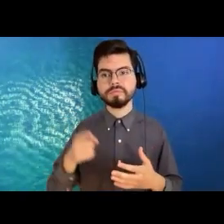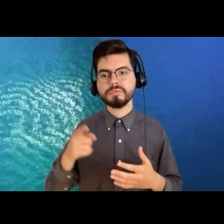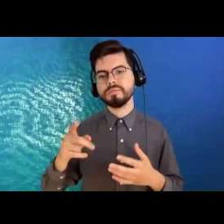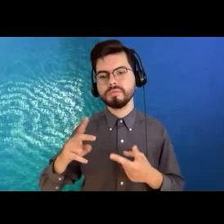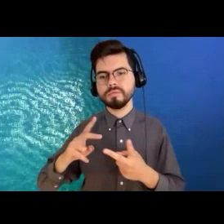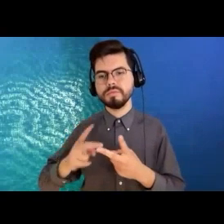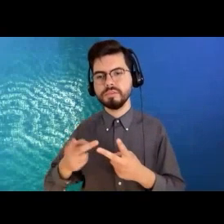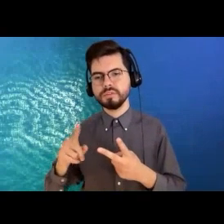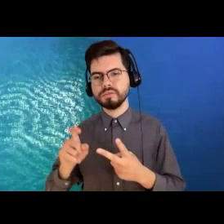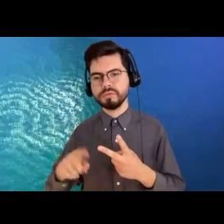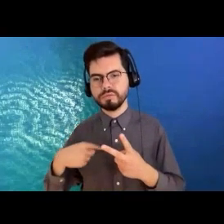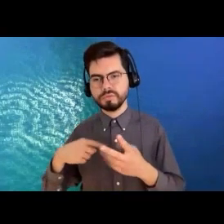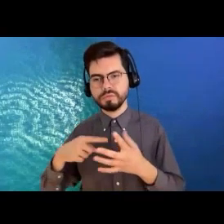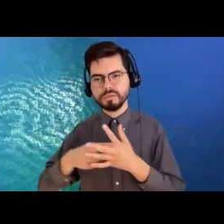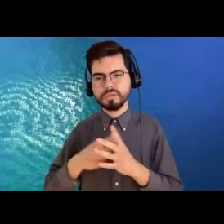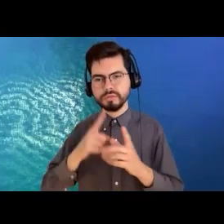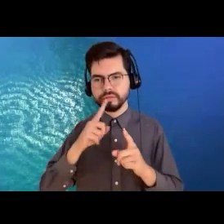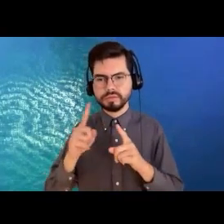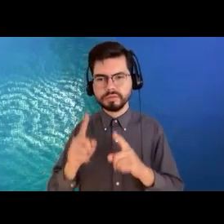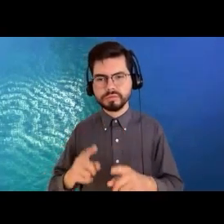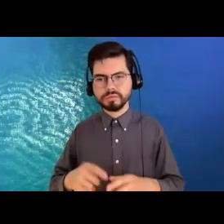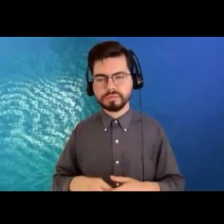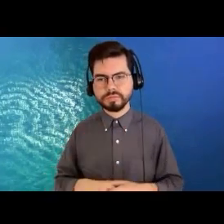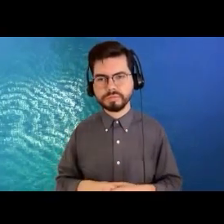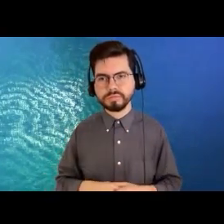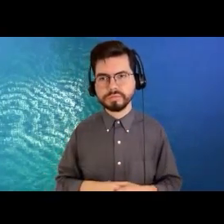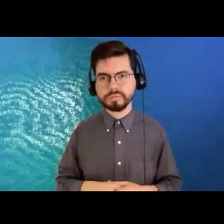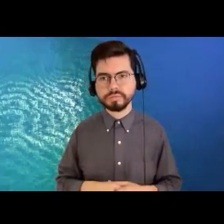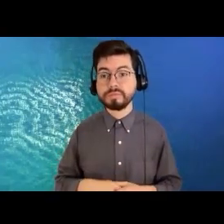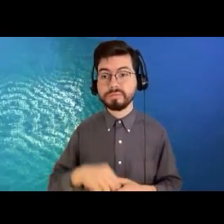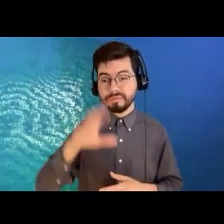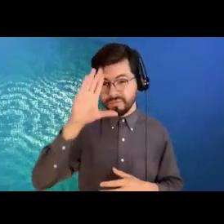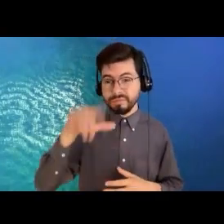question in regard. I thought about that.